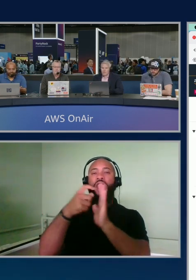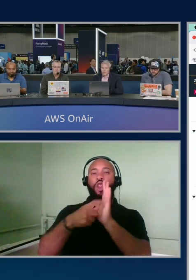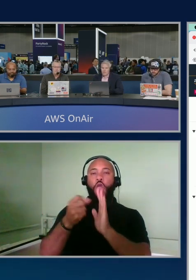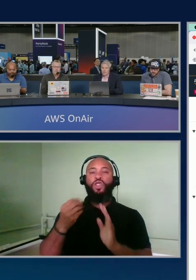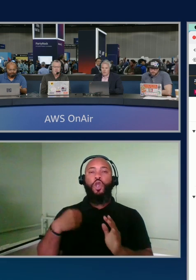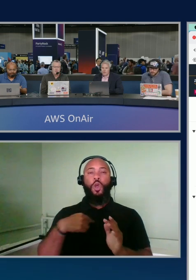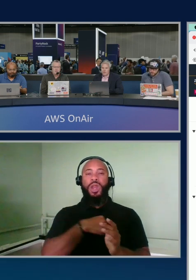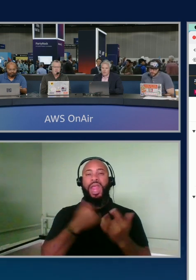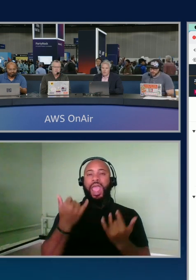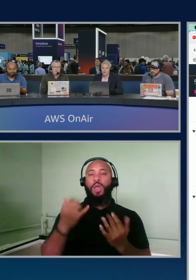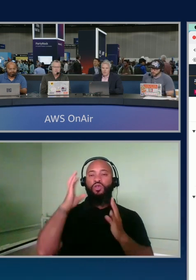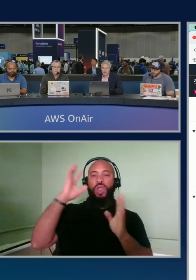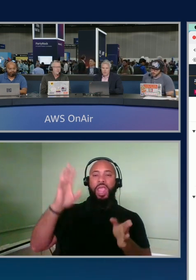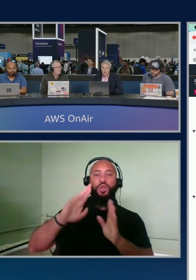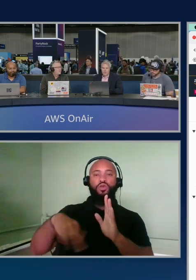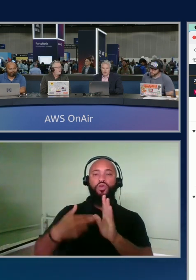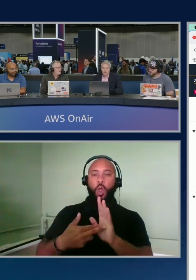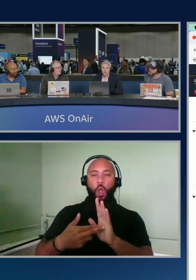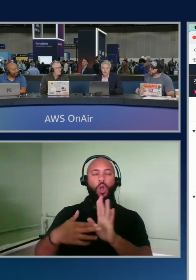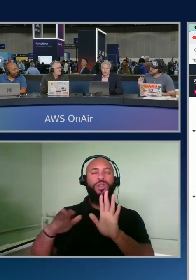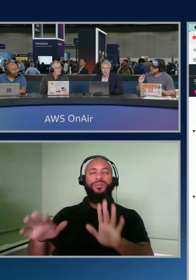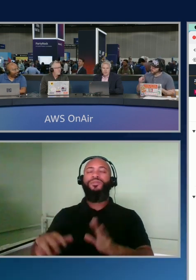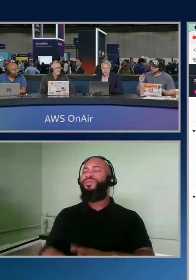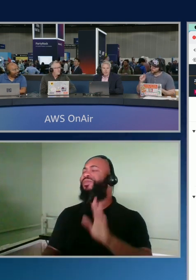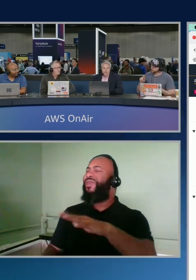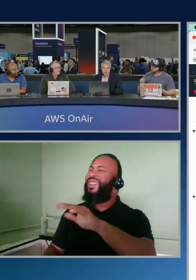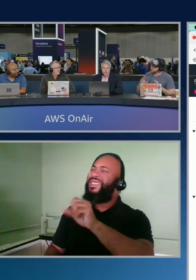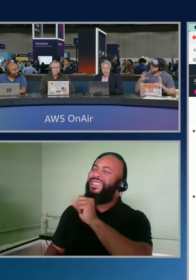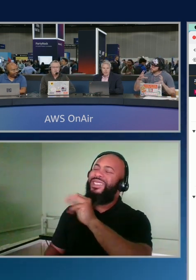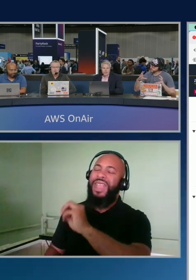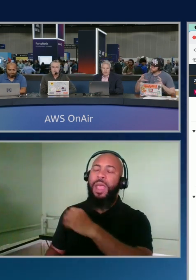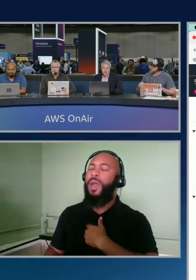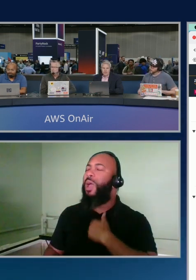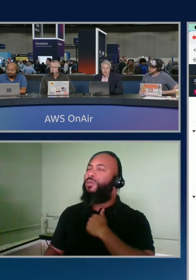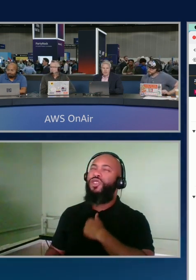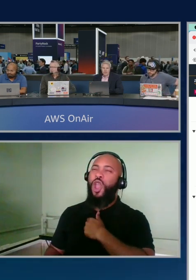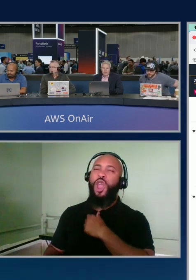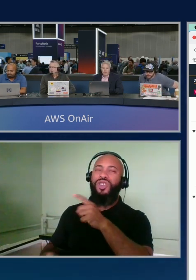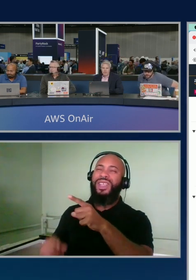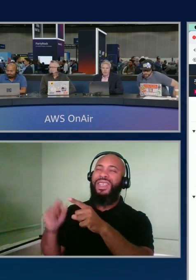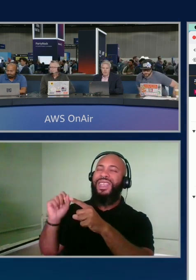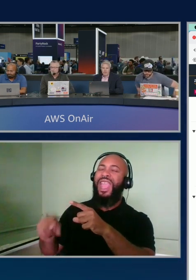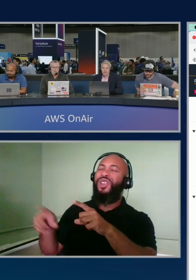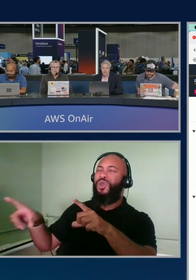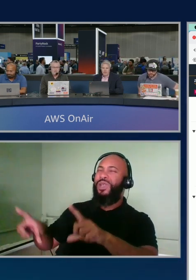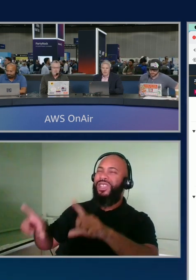role name. Sam, I'm sorry. I don't want to. Can you increase the size a little